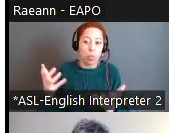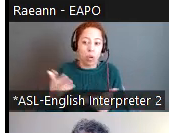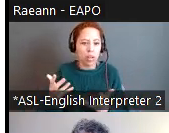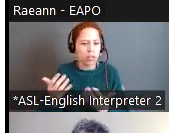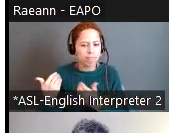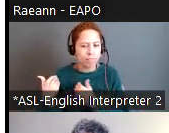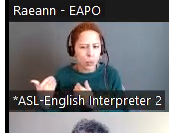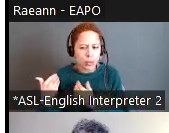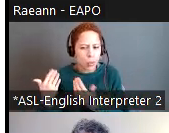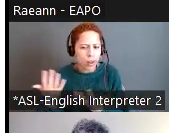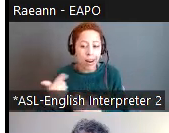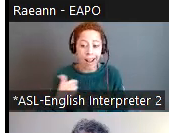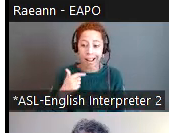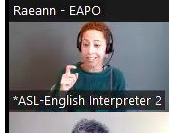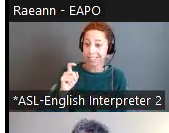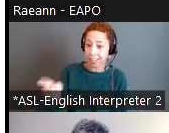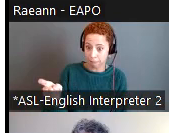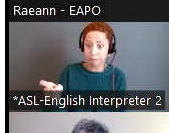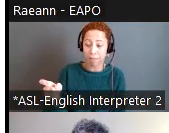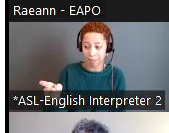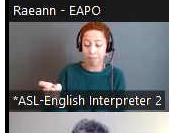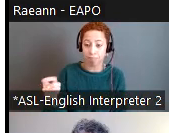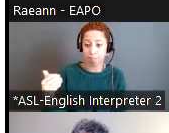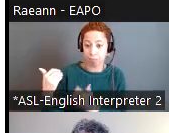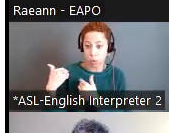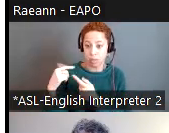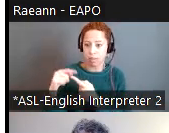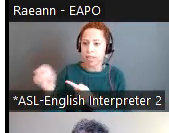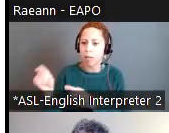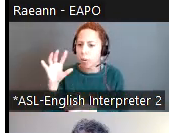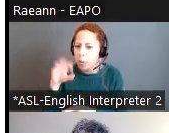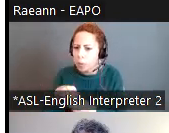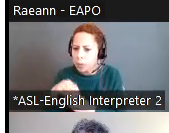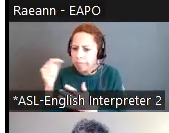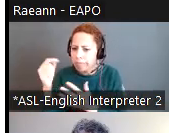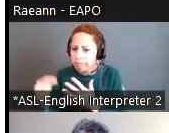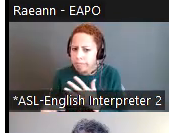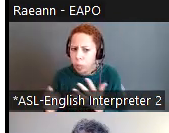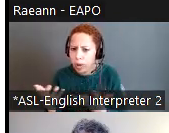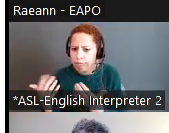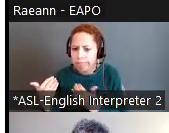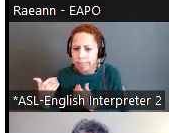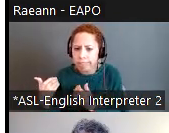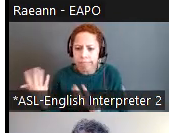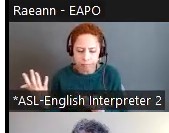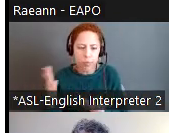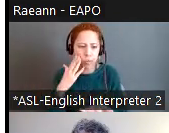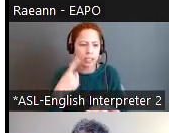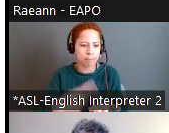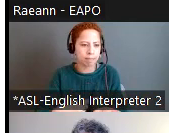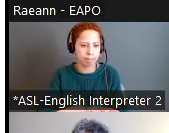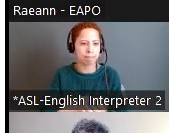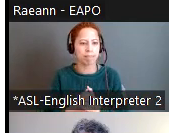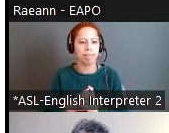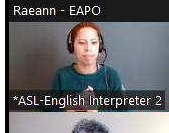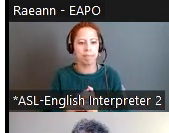this person that you have assigned. And it's going to give you a whole list of them. And we're going to go through a few of them. So